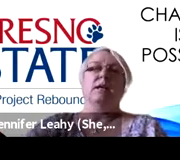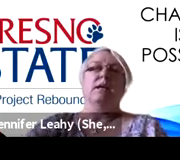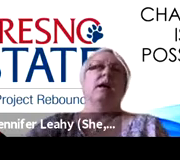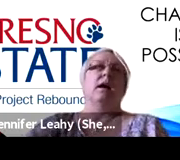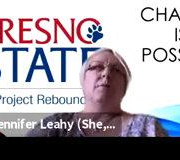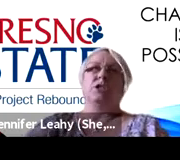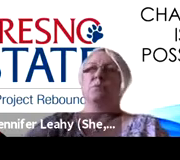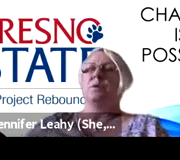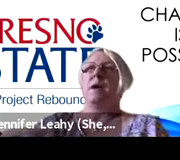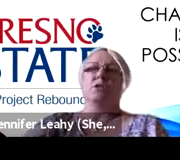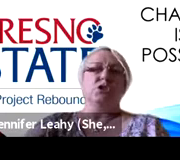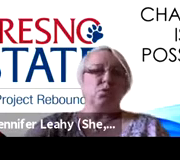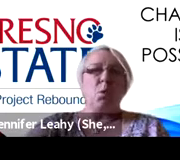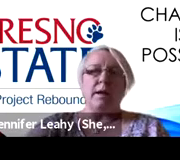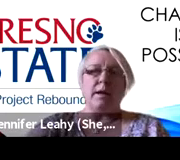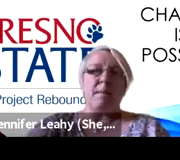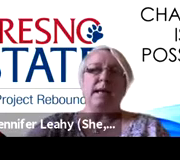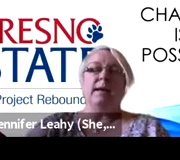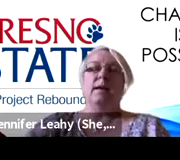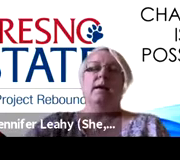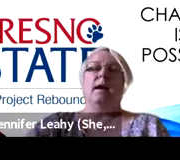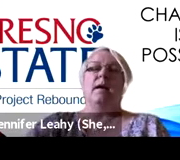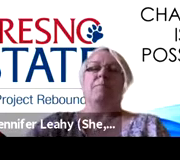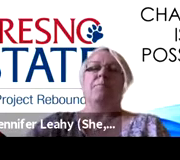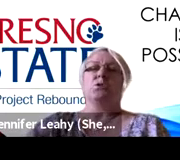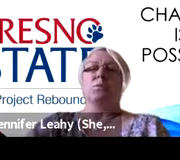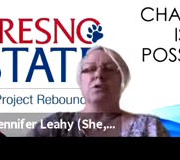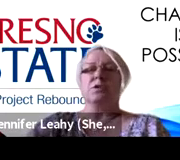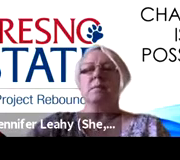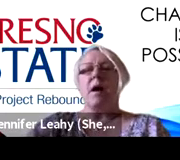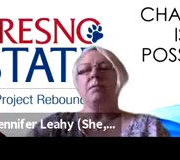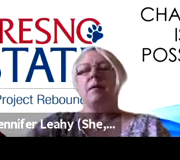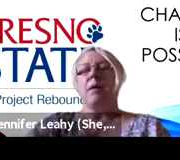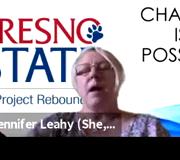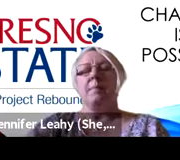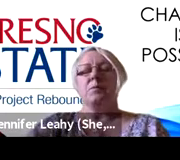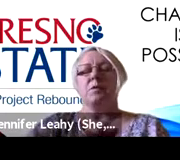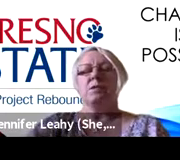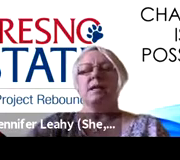population. Project Rebound is just one of many. So reversing the